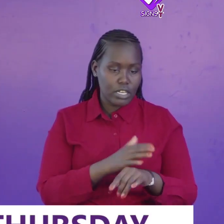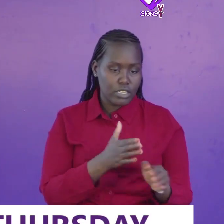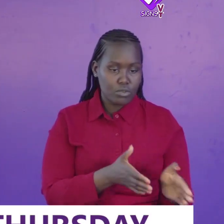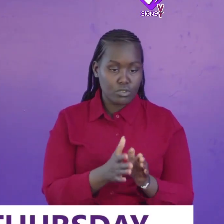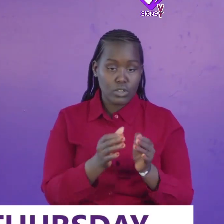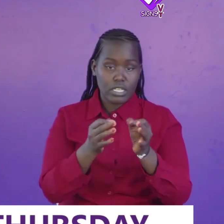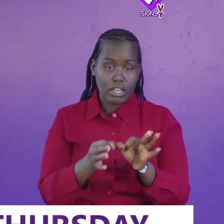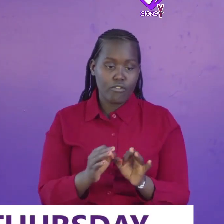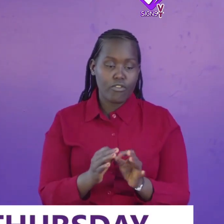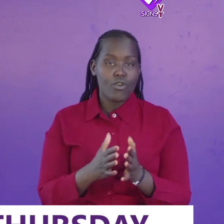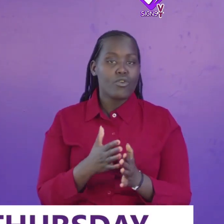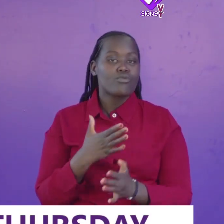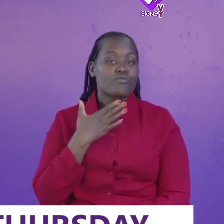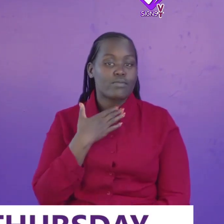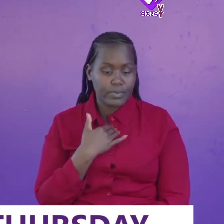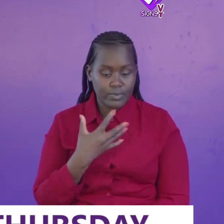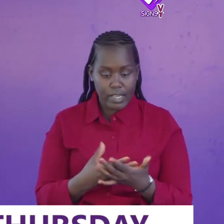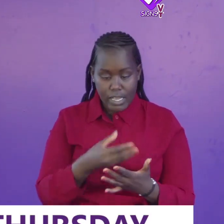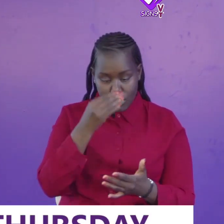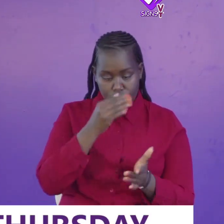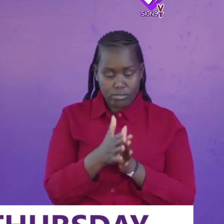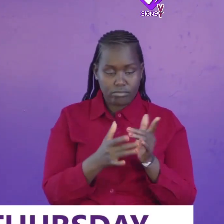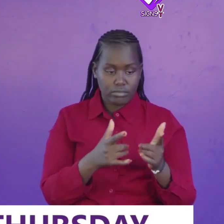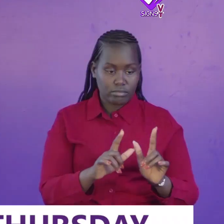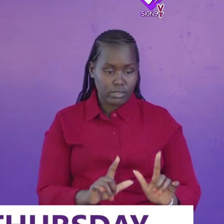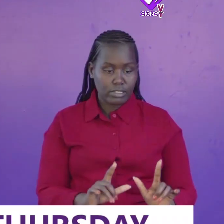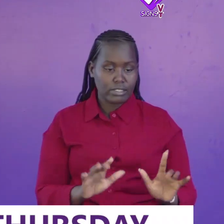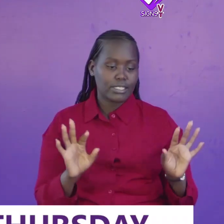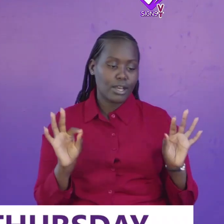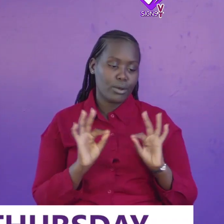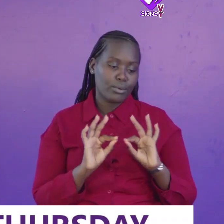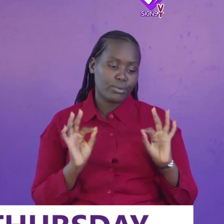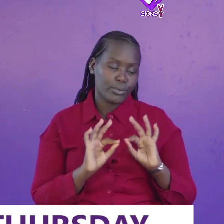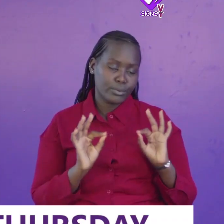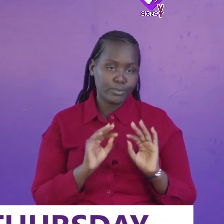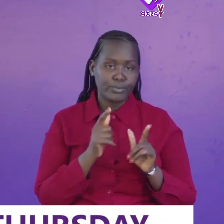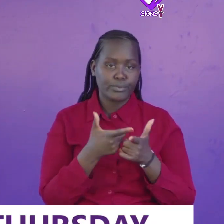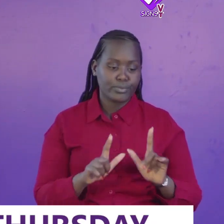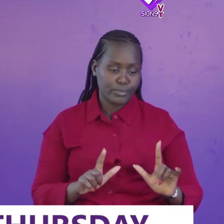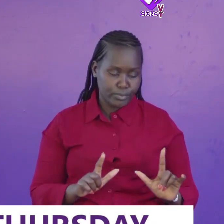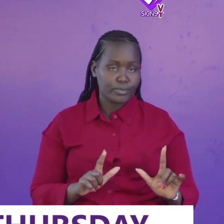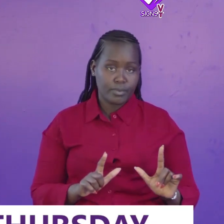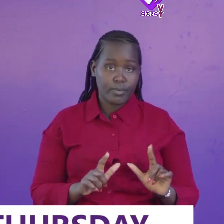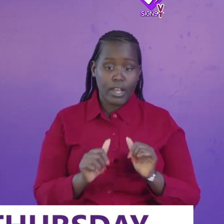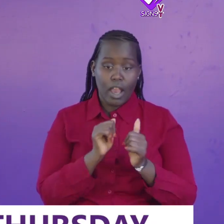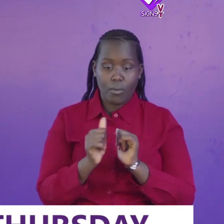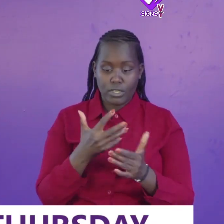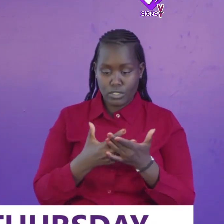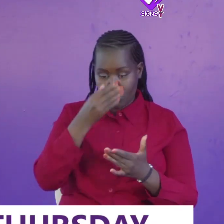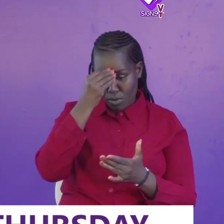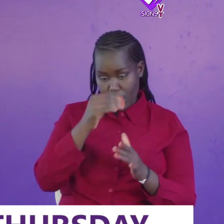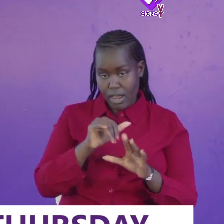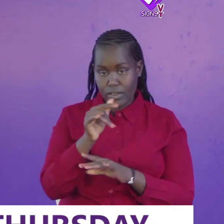if you're willing to learn sign language, it's a very wonderful, brilliant language that you'll get to learn out there,